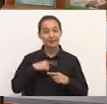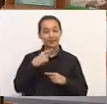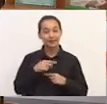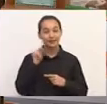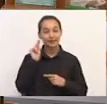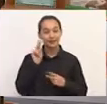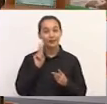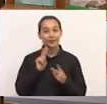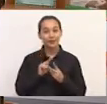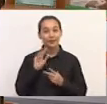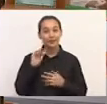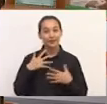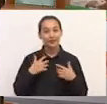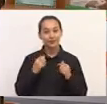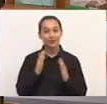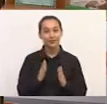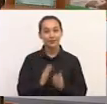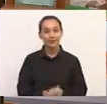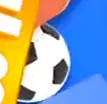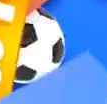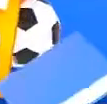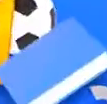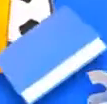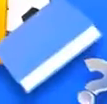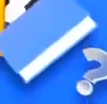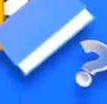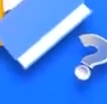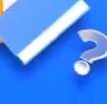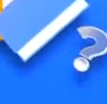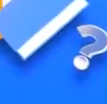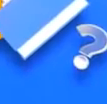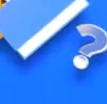darslarda ko'rishguncha, xayr, salomat bo'ling.